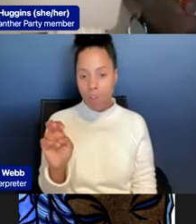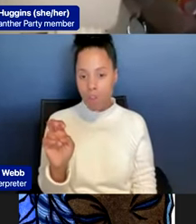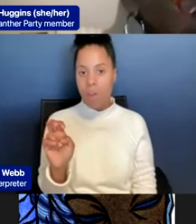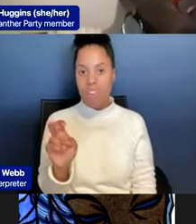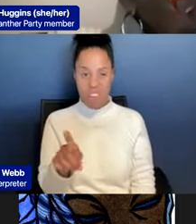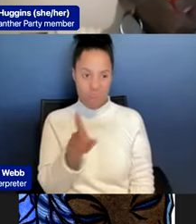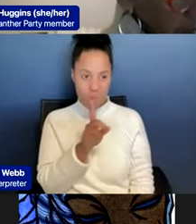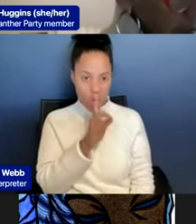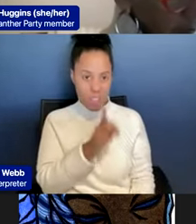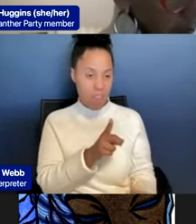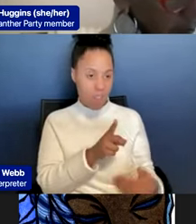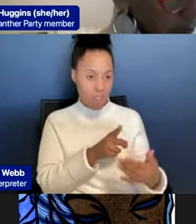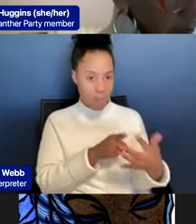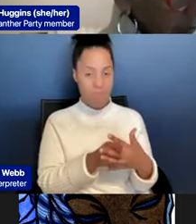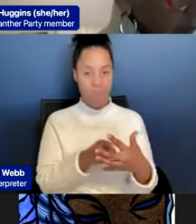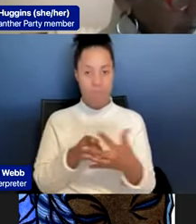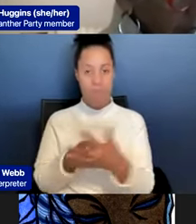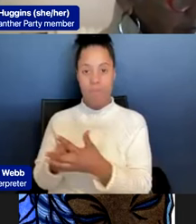world in different communities.